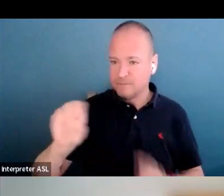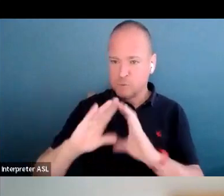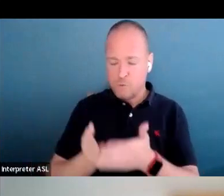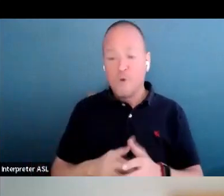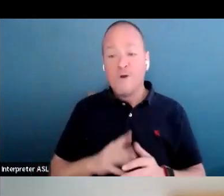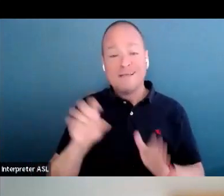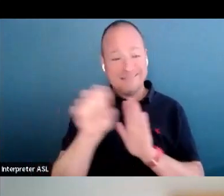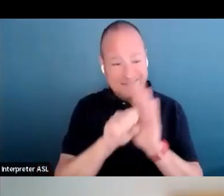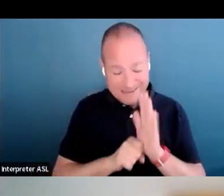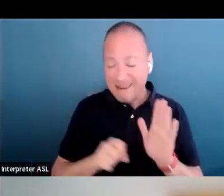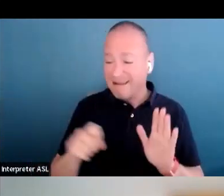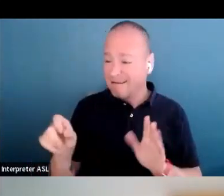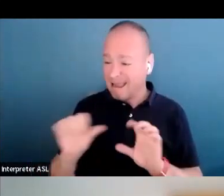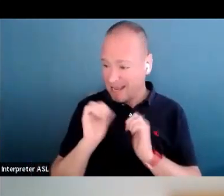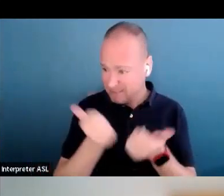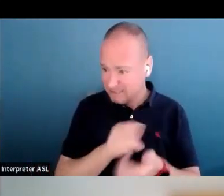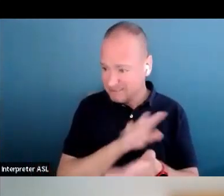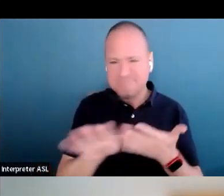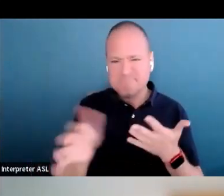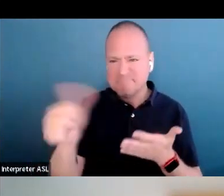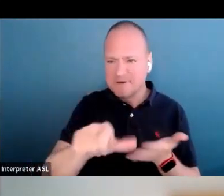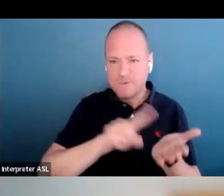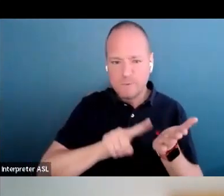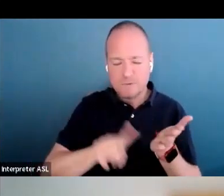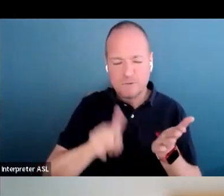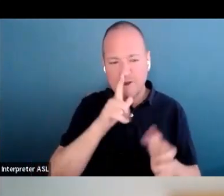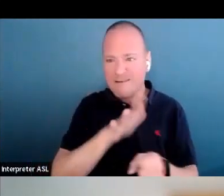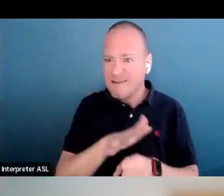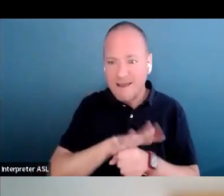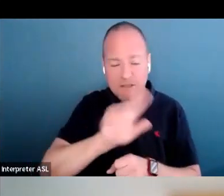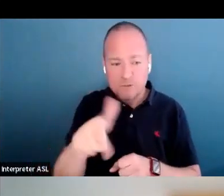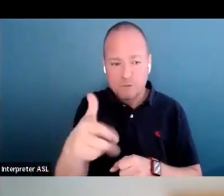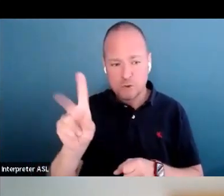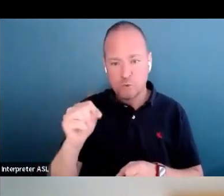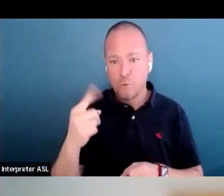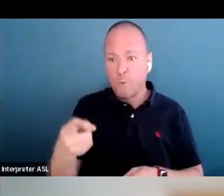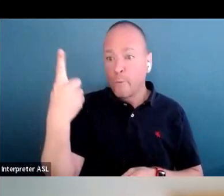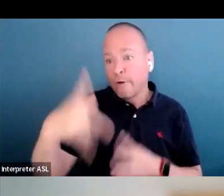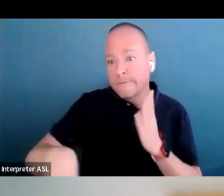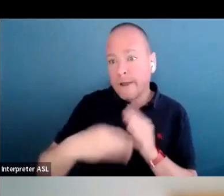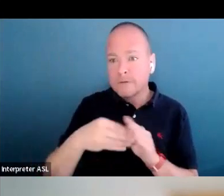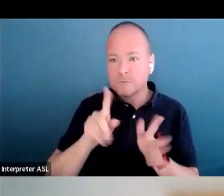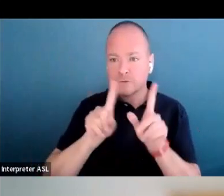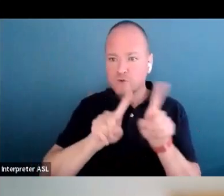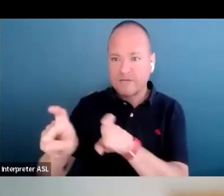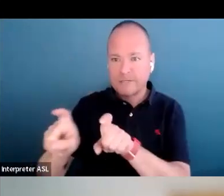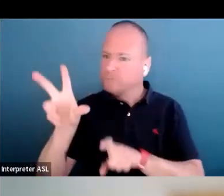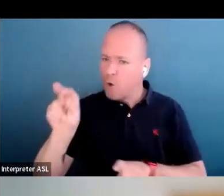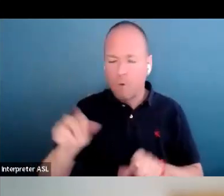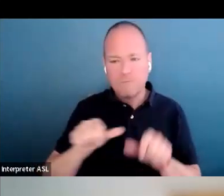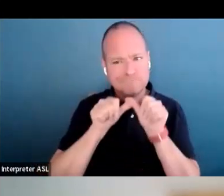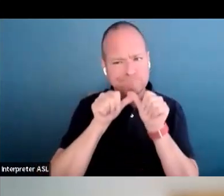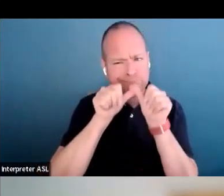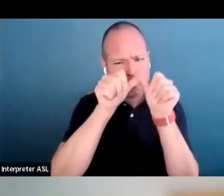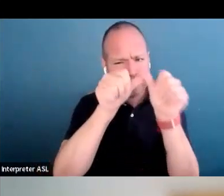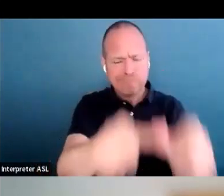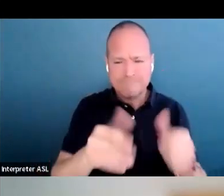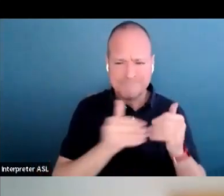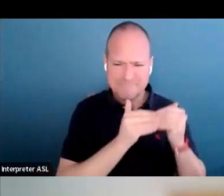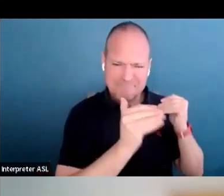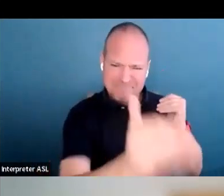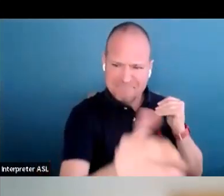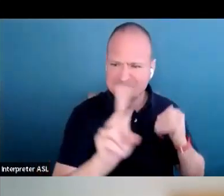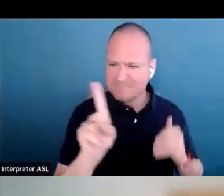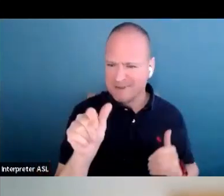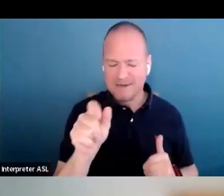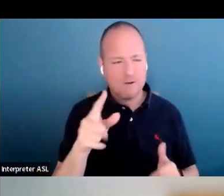other researchers. It's not enough to do just one supplemental survey. We need long-term data to understand how the needs of